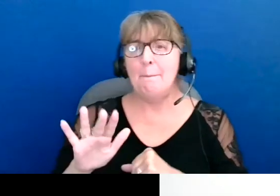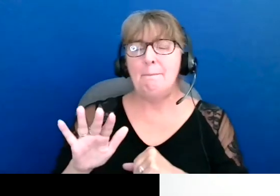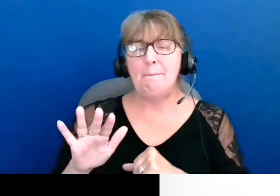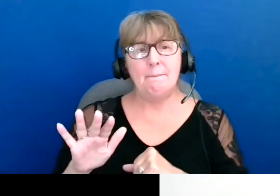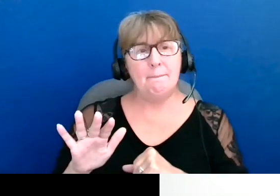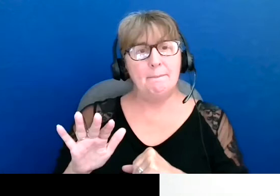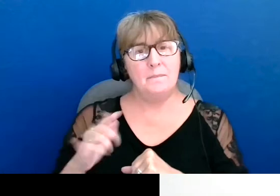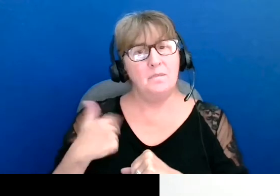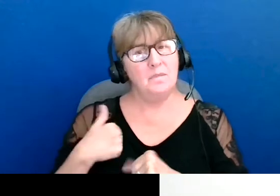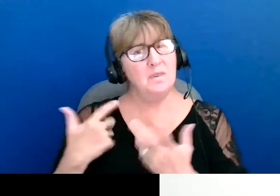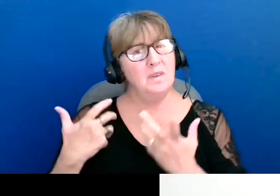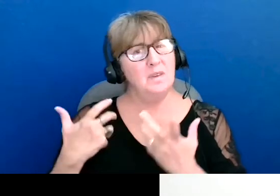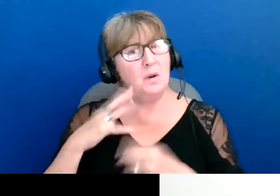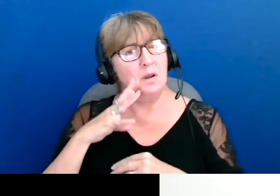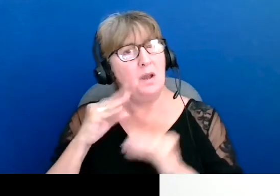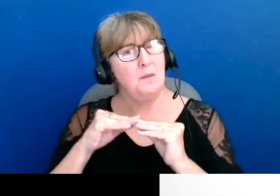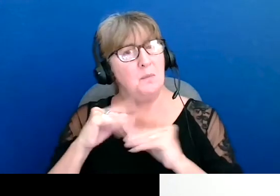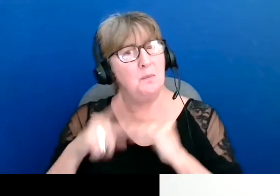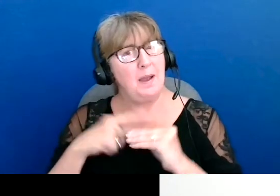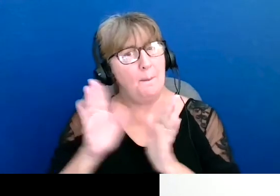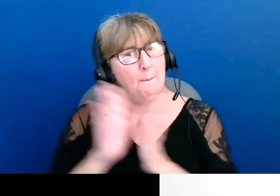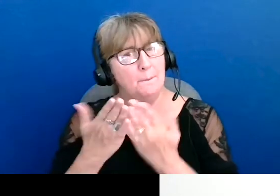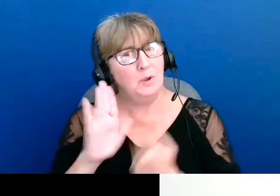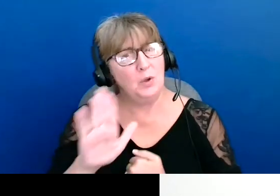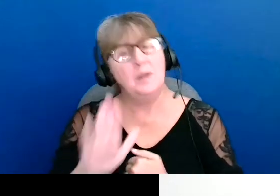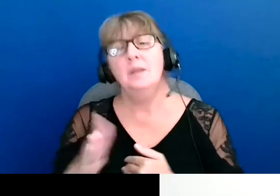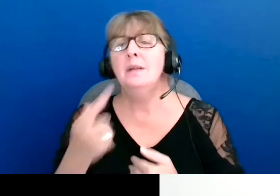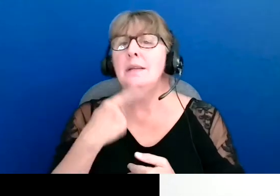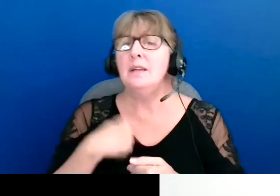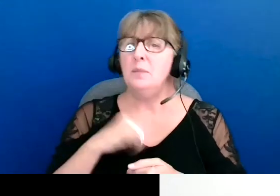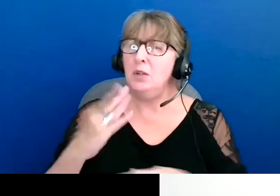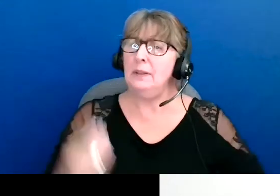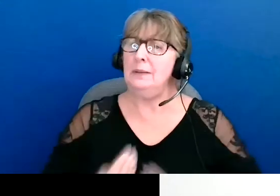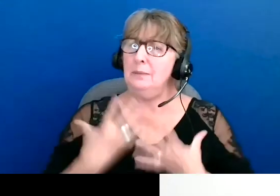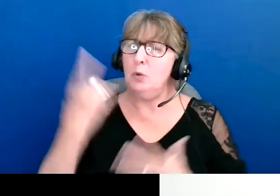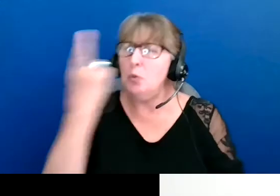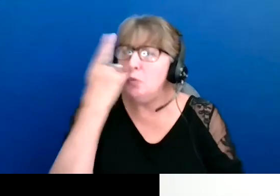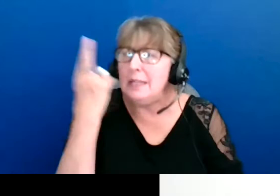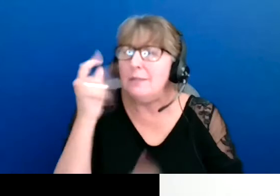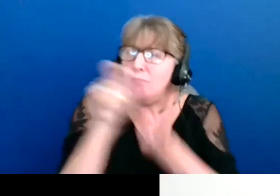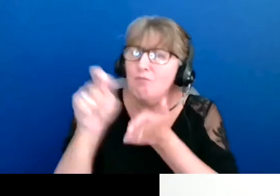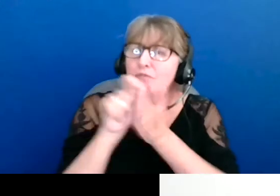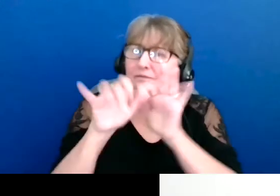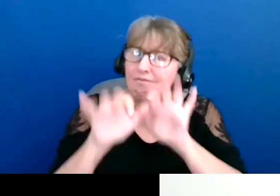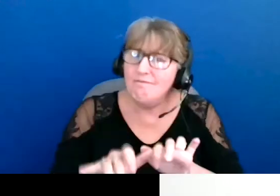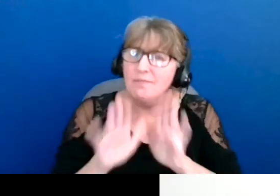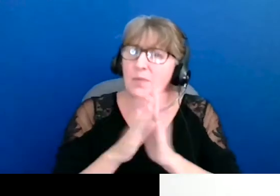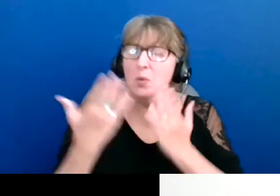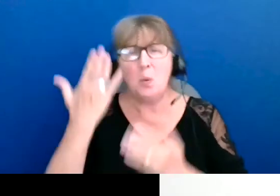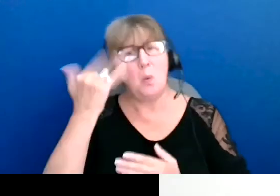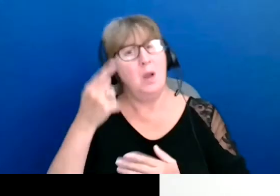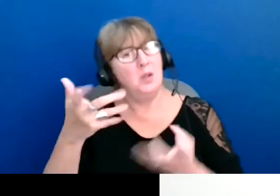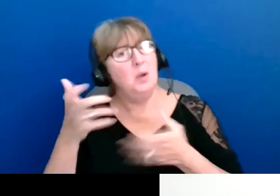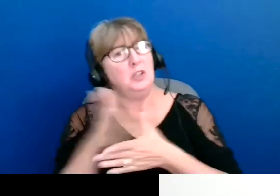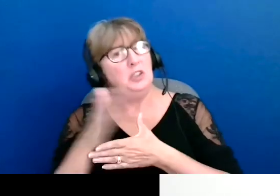I'd love to talk more about your book. So can you tell me a little bit about your inspiration for writing it? And really, why did you want to share this story